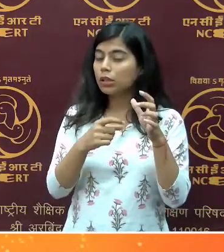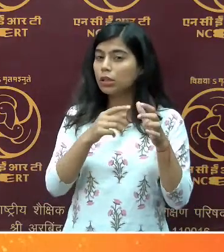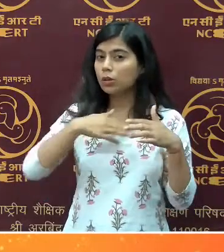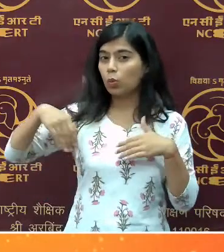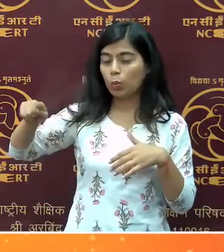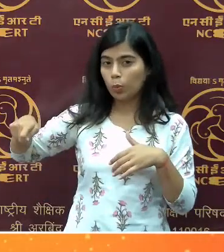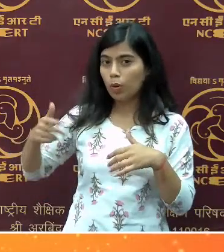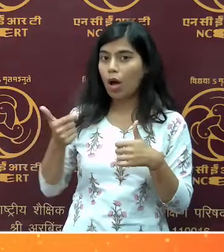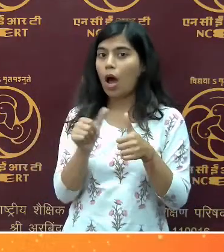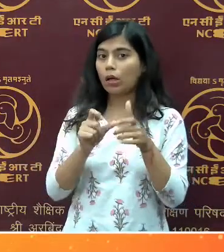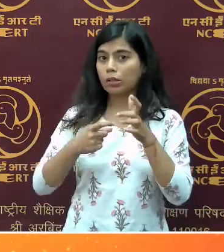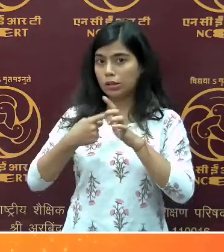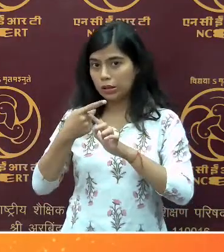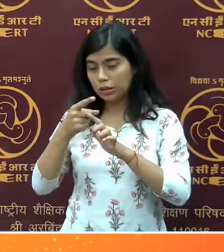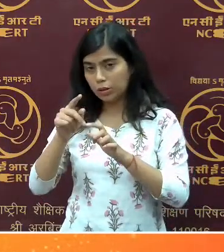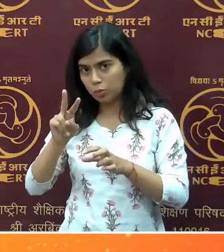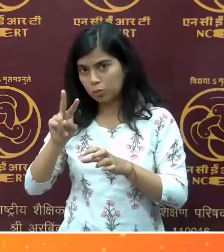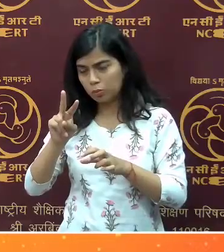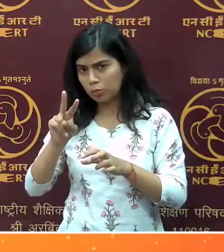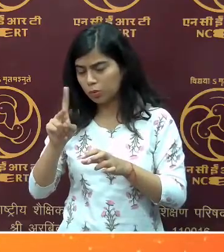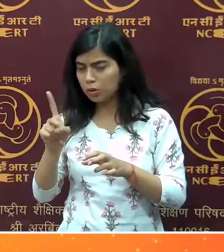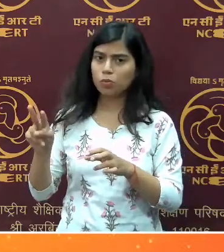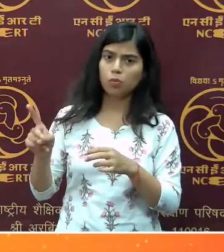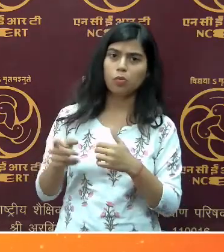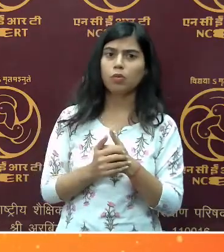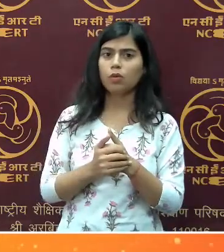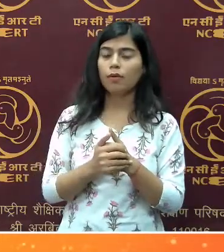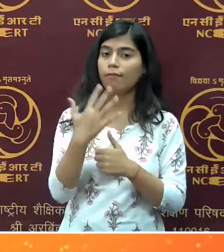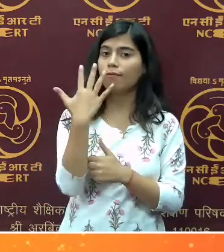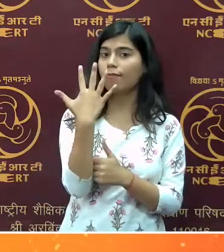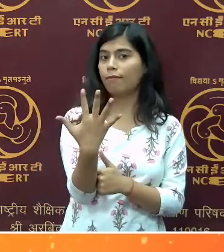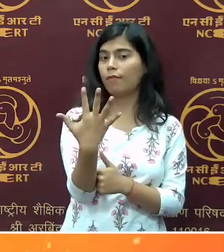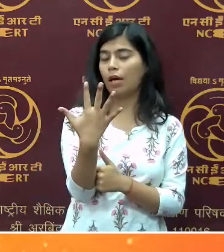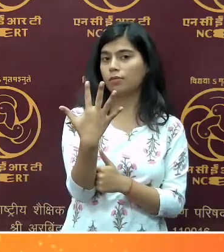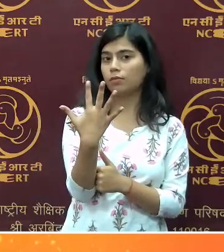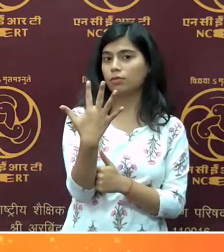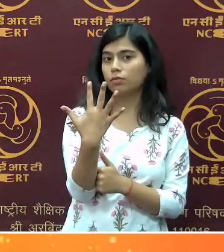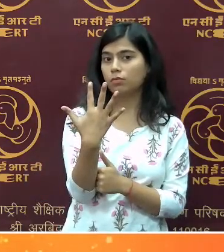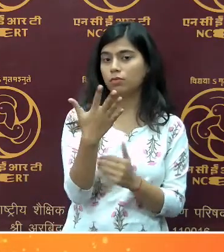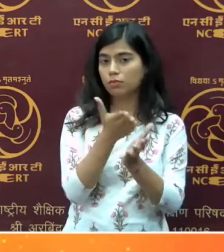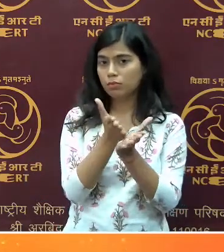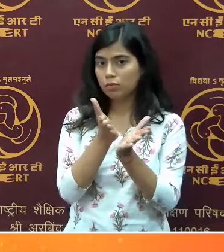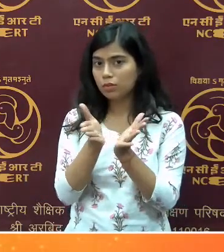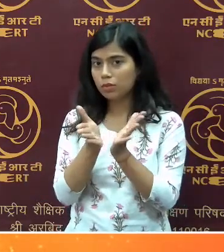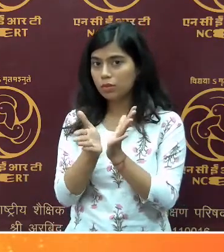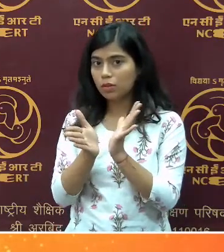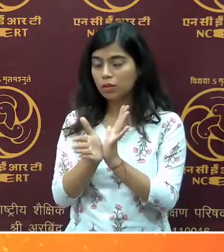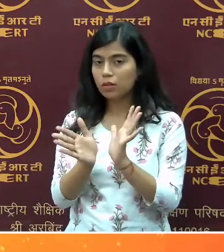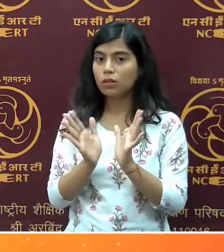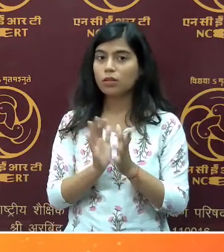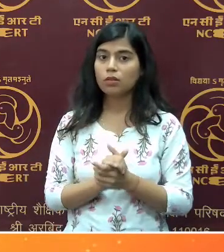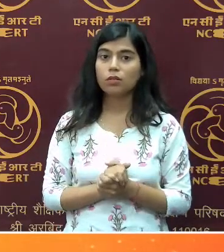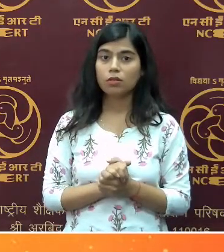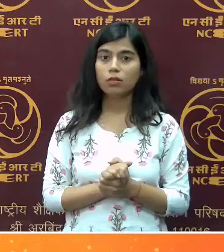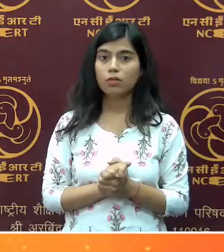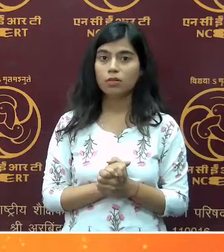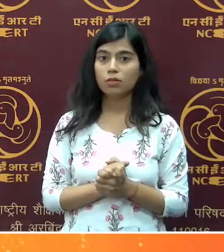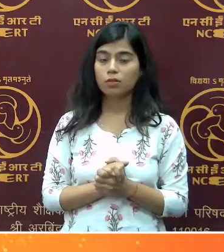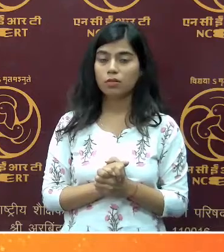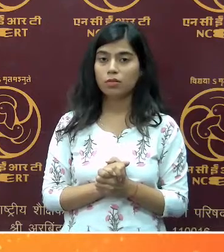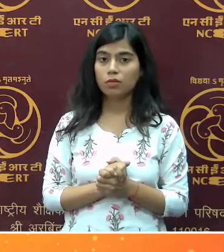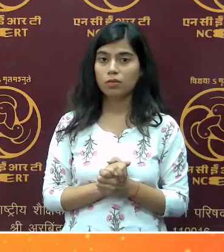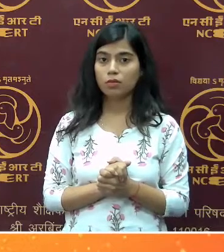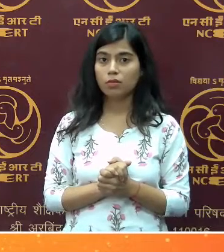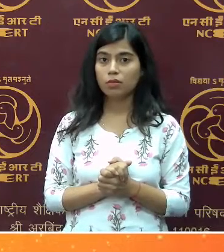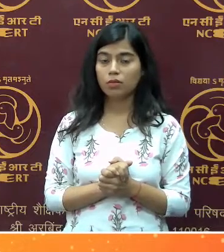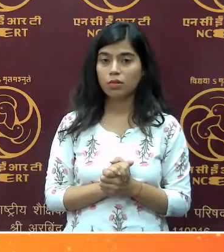the Constitution of India, where we have 5 type of writs. Supreme Court provides 5 type of writs. First is